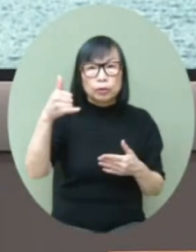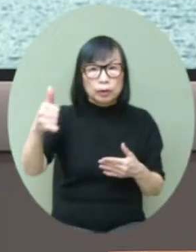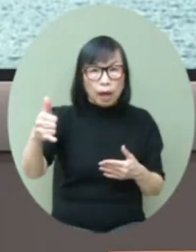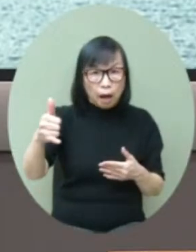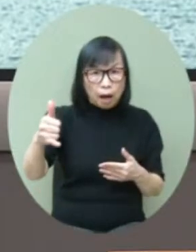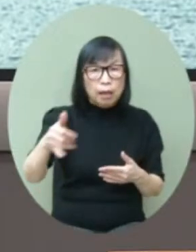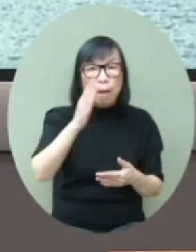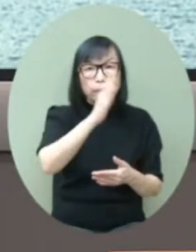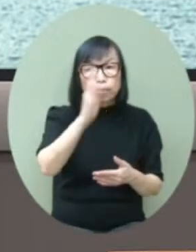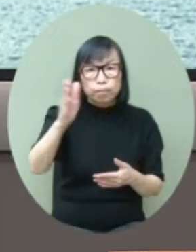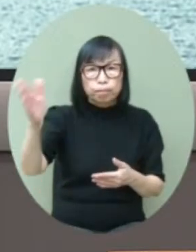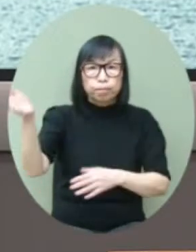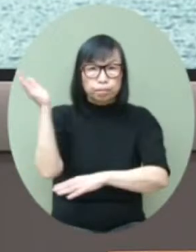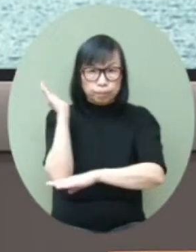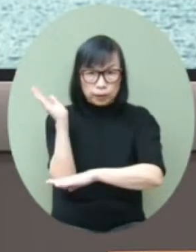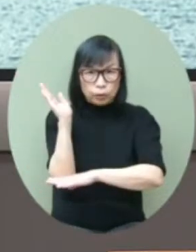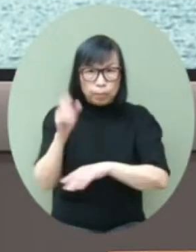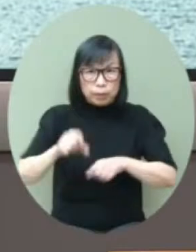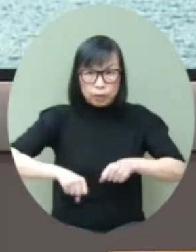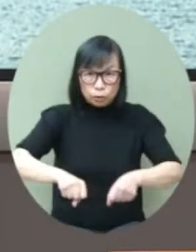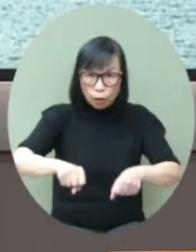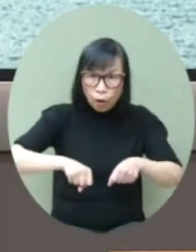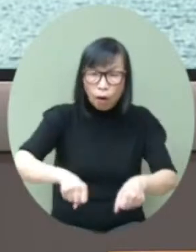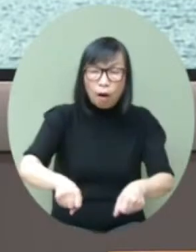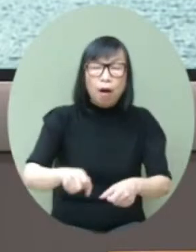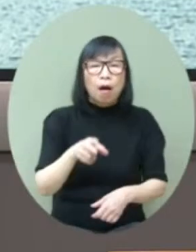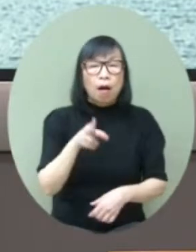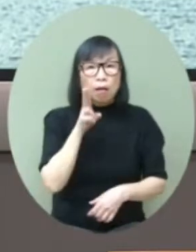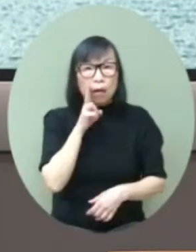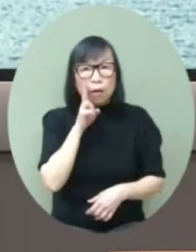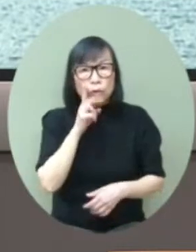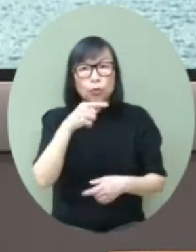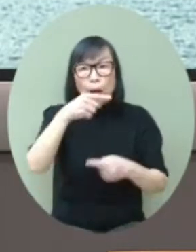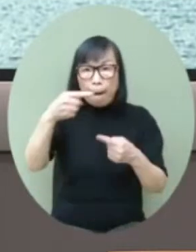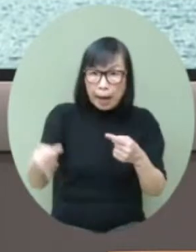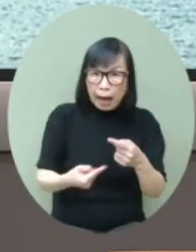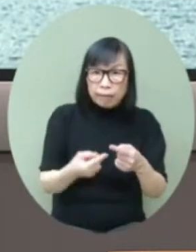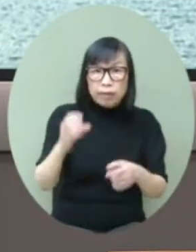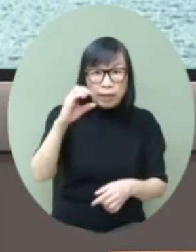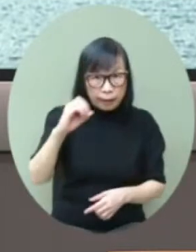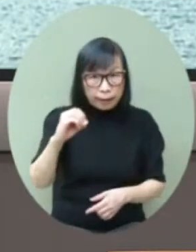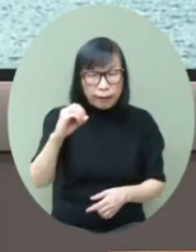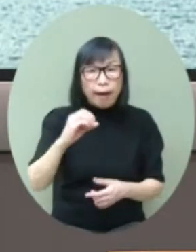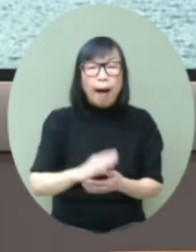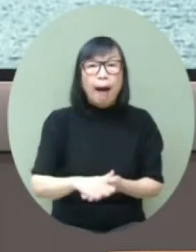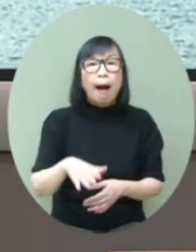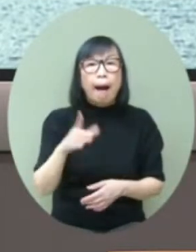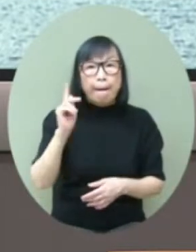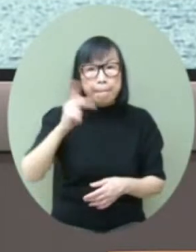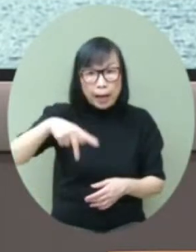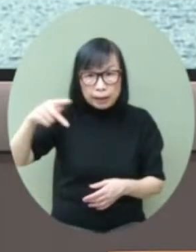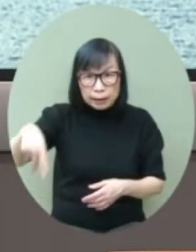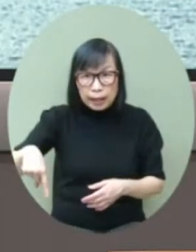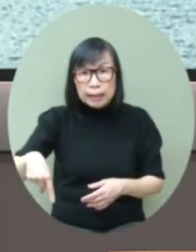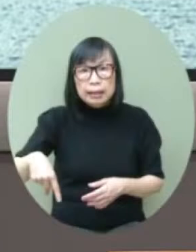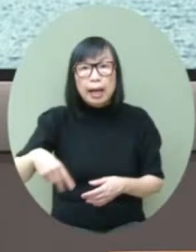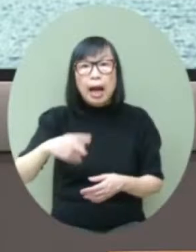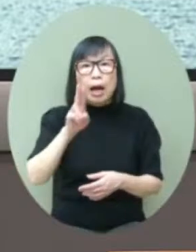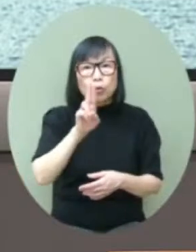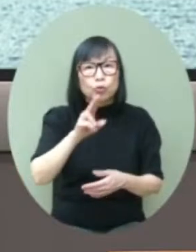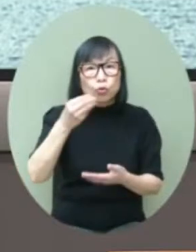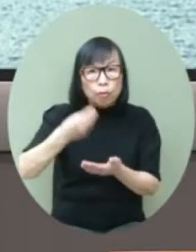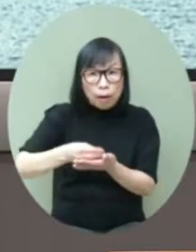Mainly, she would go to various supermarkets, Manning's, Park and Shop,